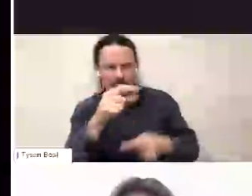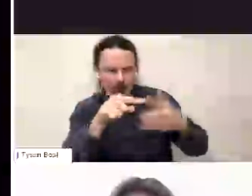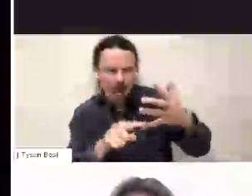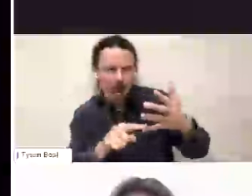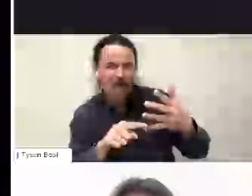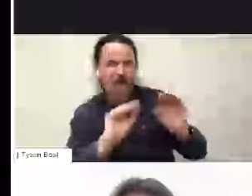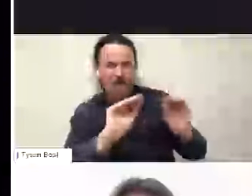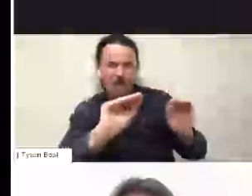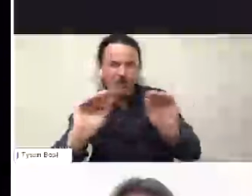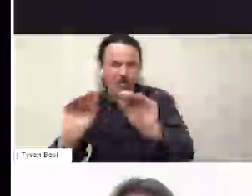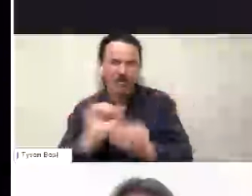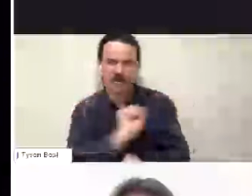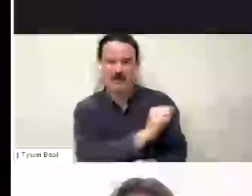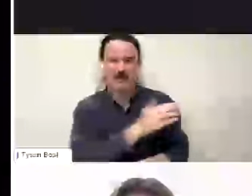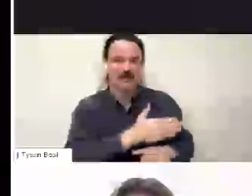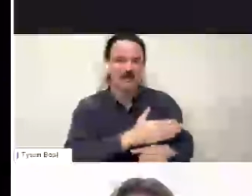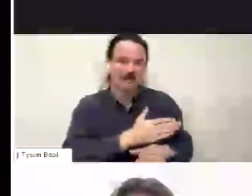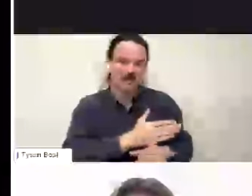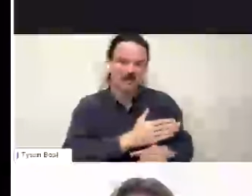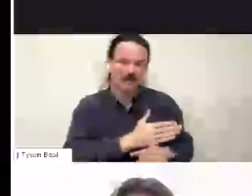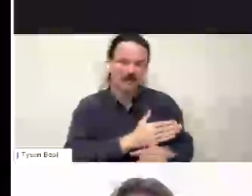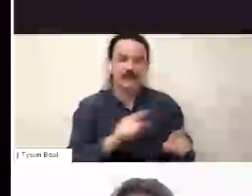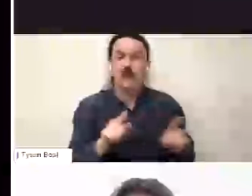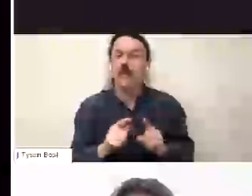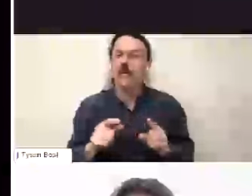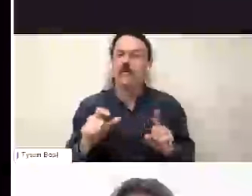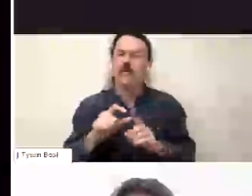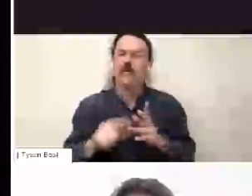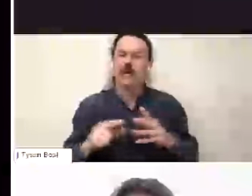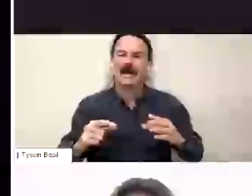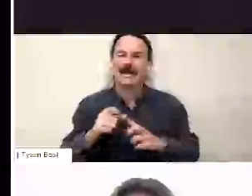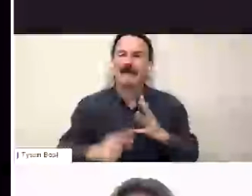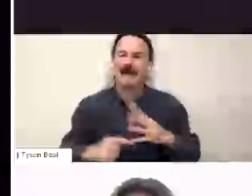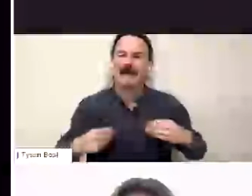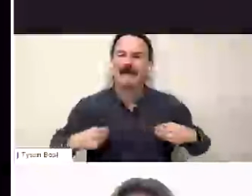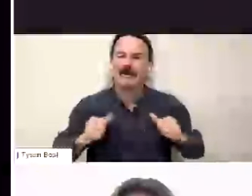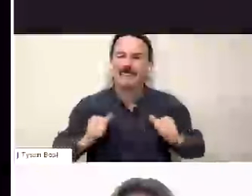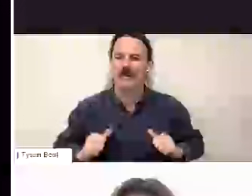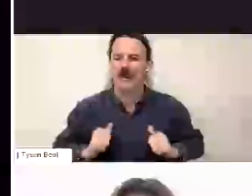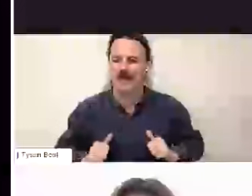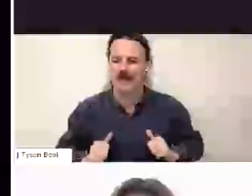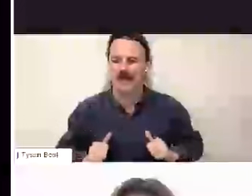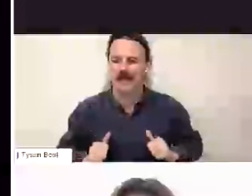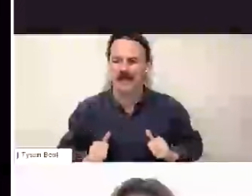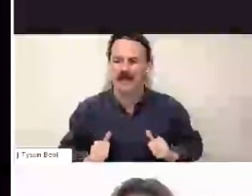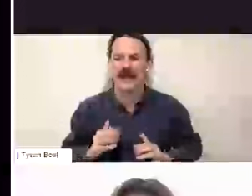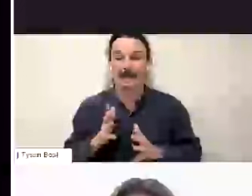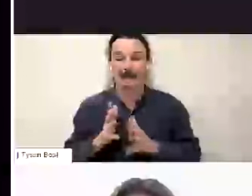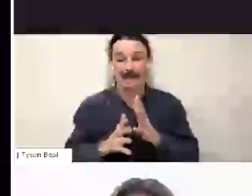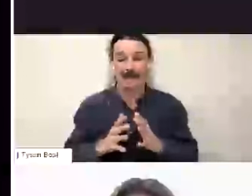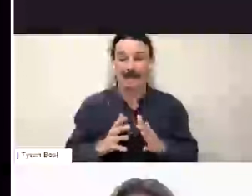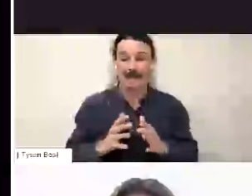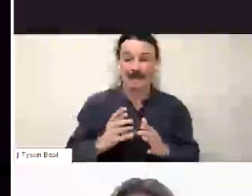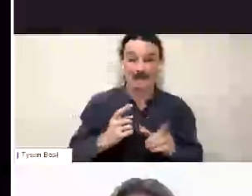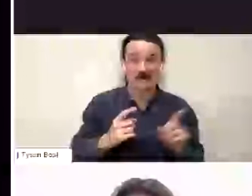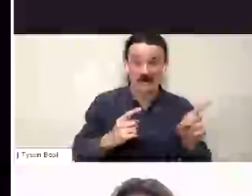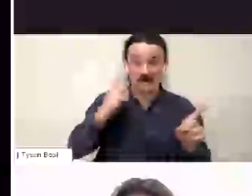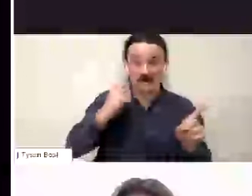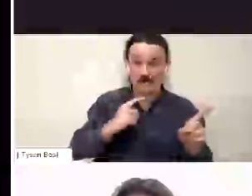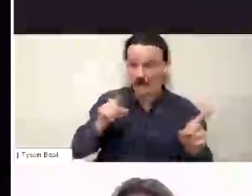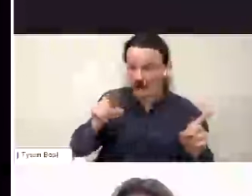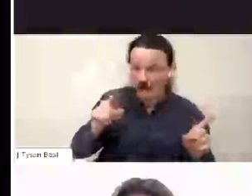do something we call disability business training, where they try to get particularly Aboriginal